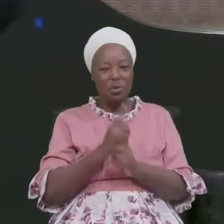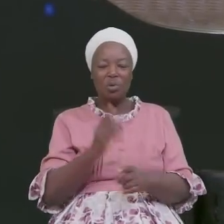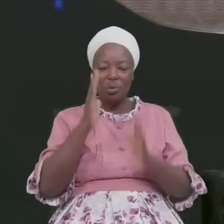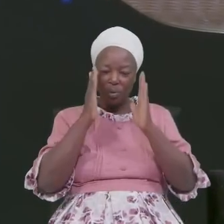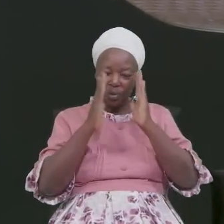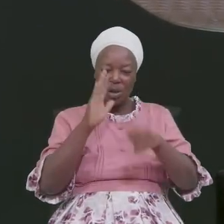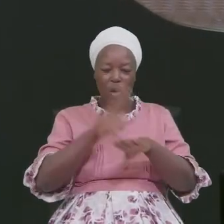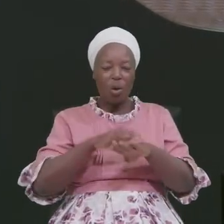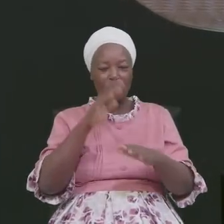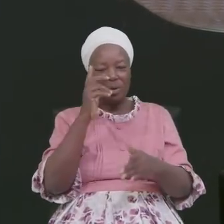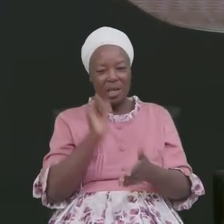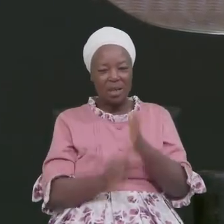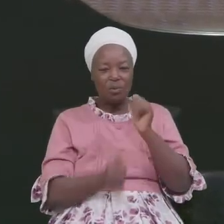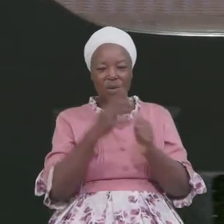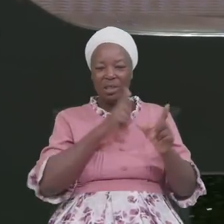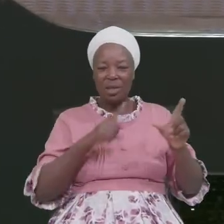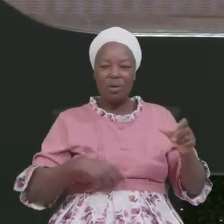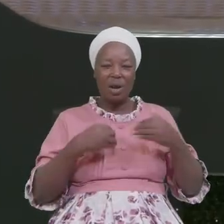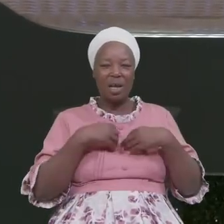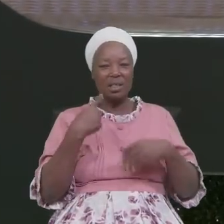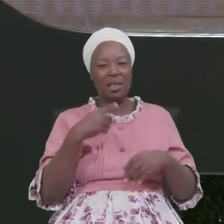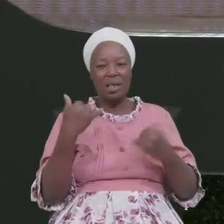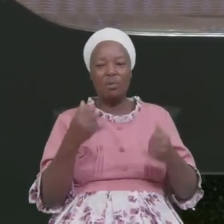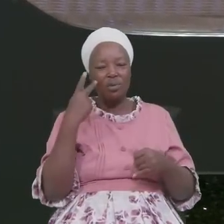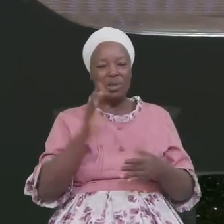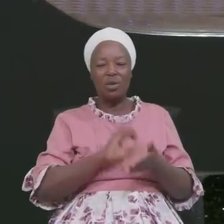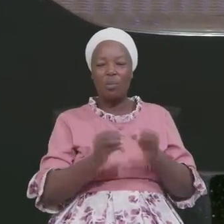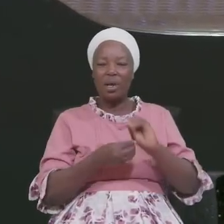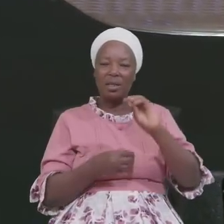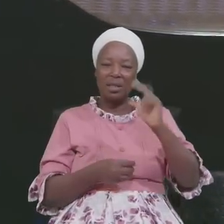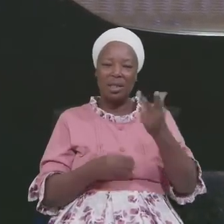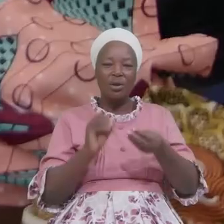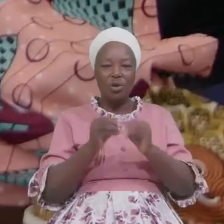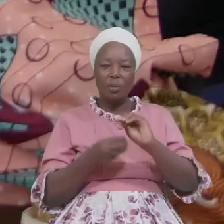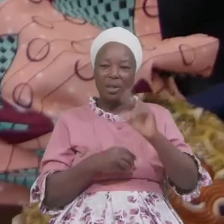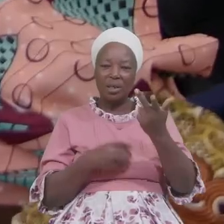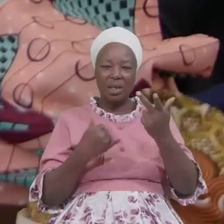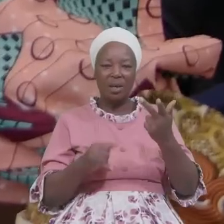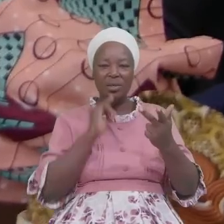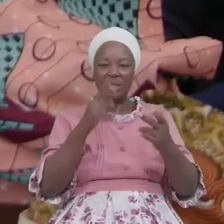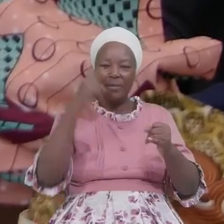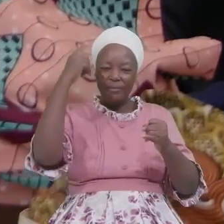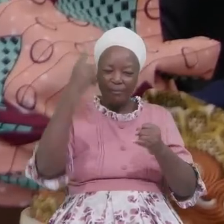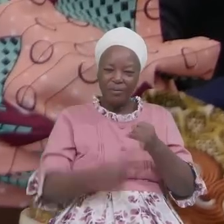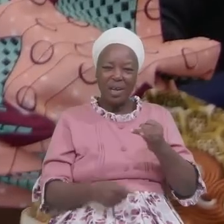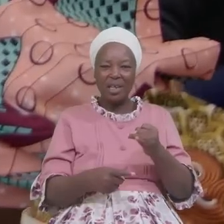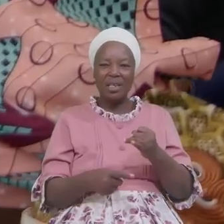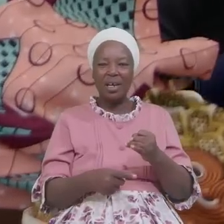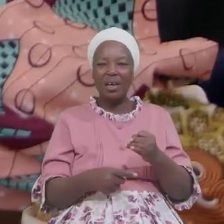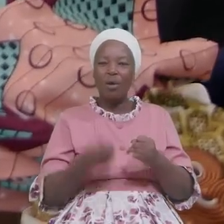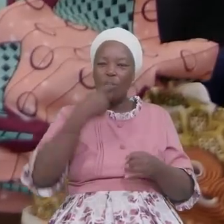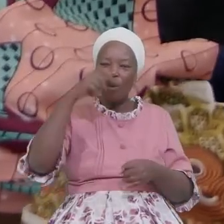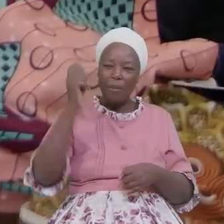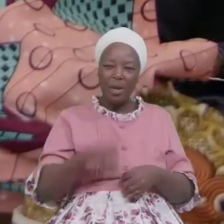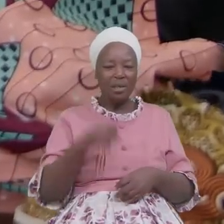We're looking at this now, number three. Point number three is the final mandate for